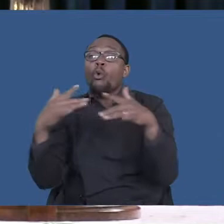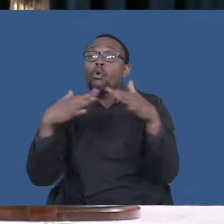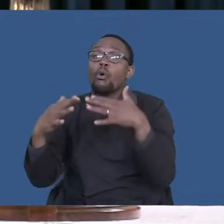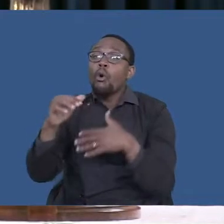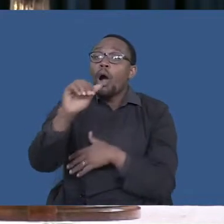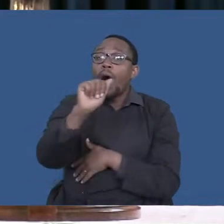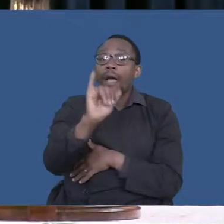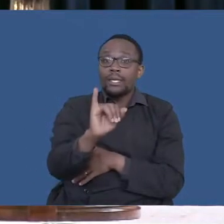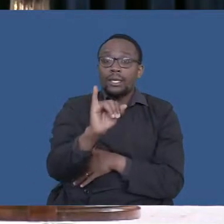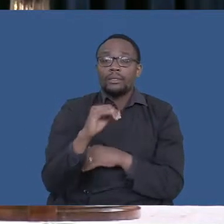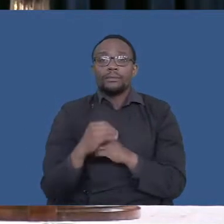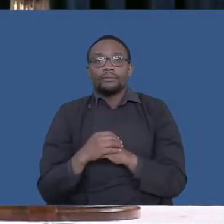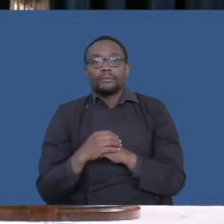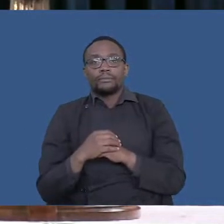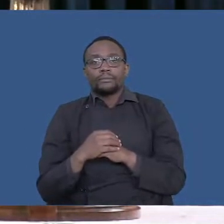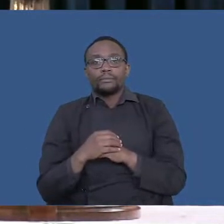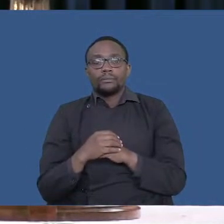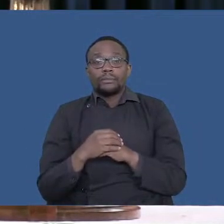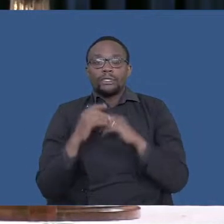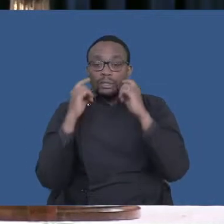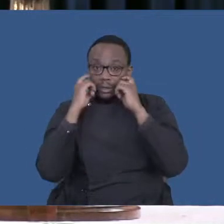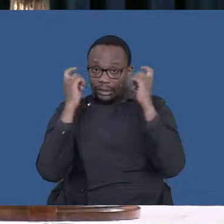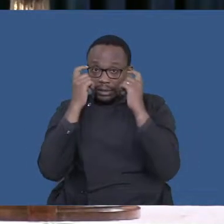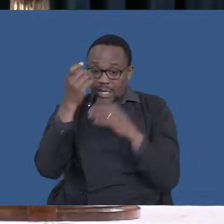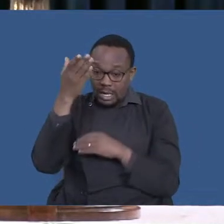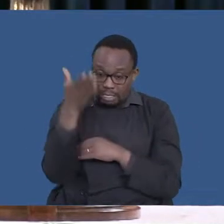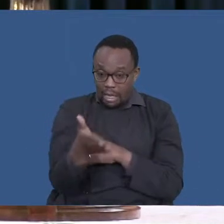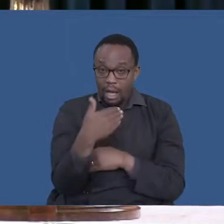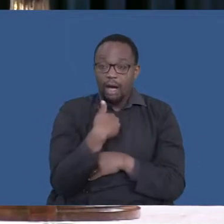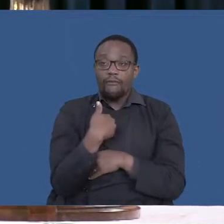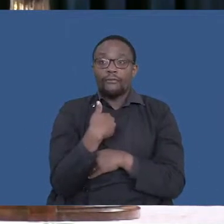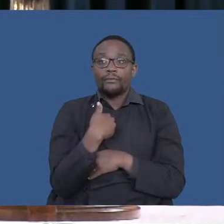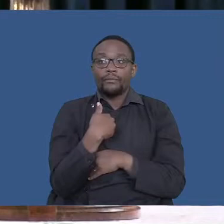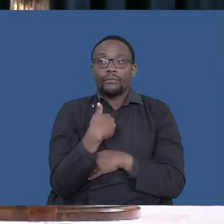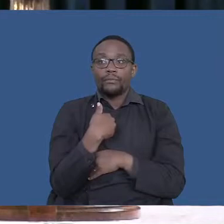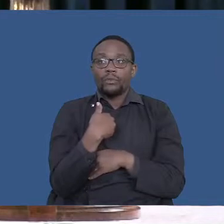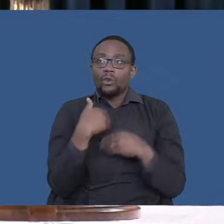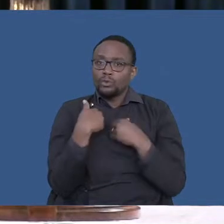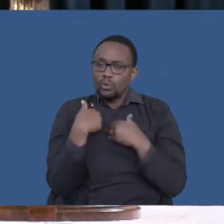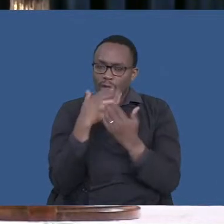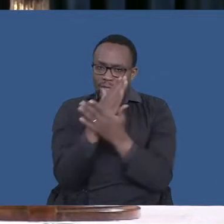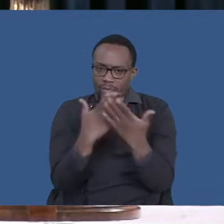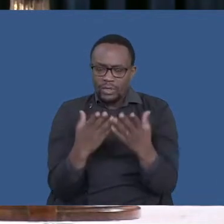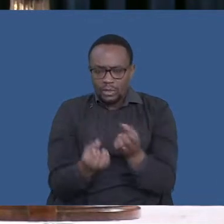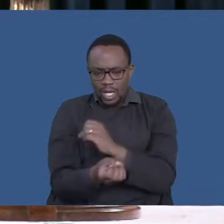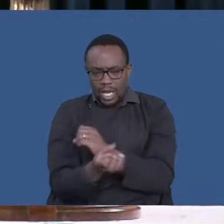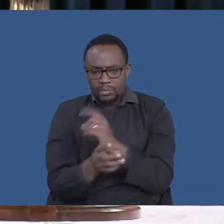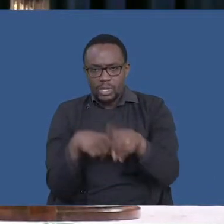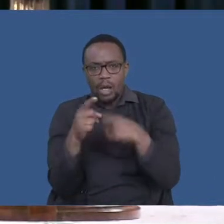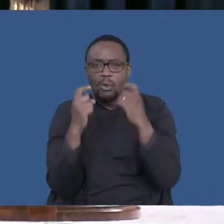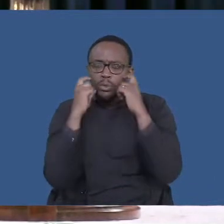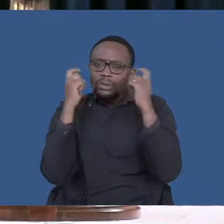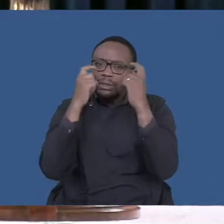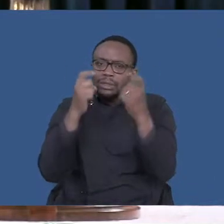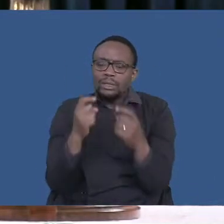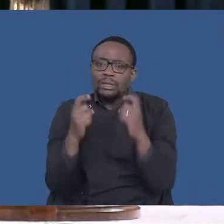faced when they were going against Ai. Sin came into the camp. Allow me to outline a few things about sin, because sin is very,